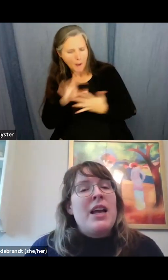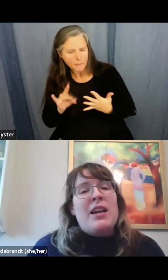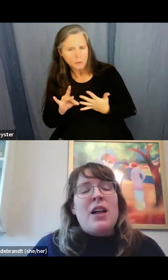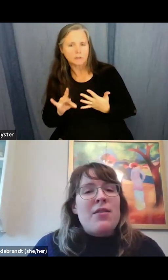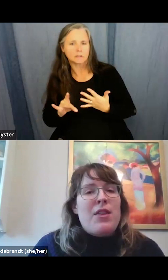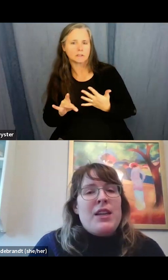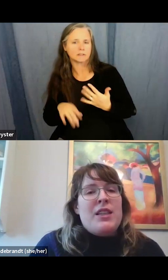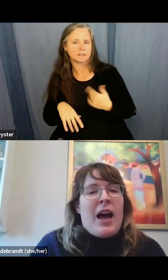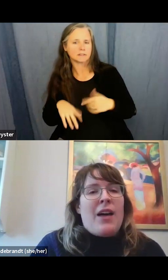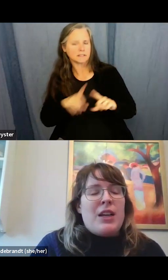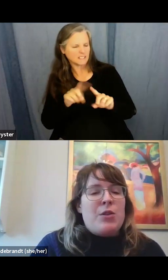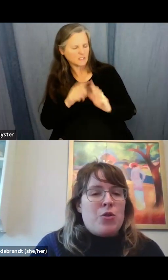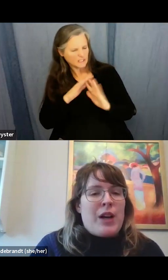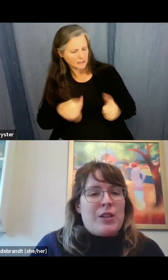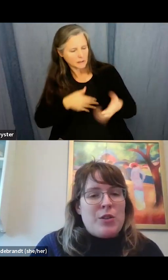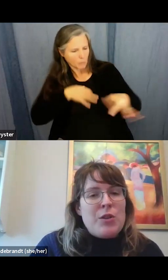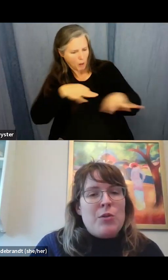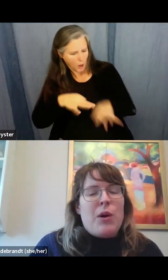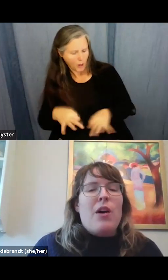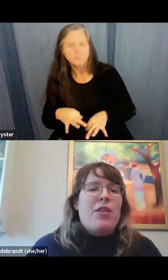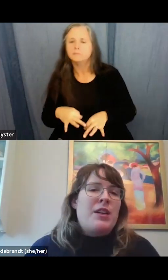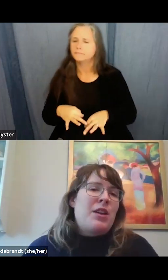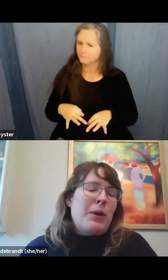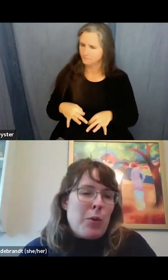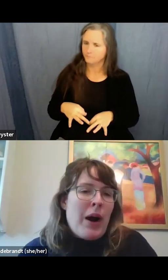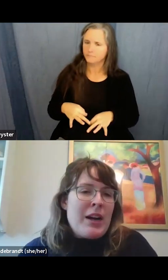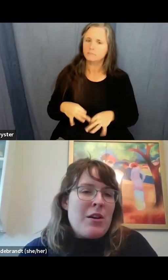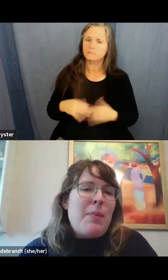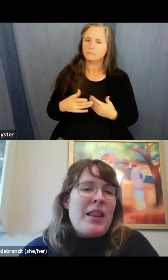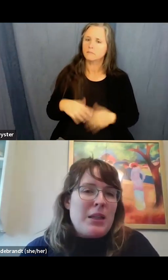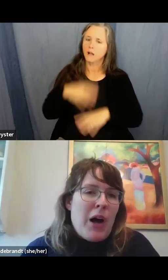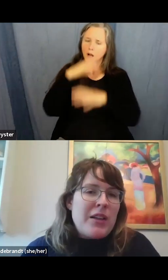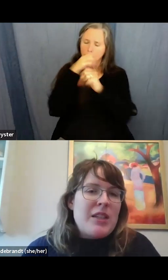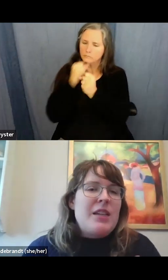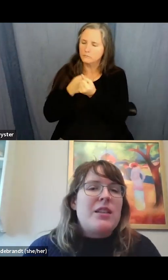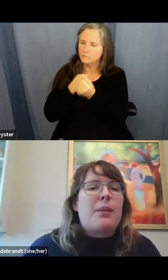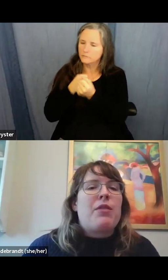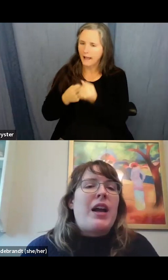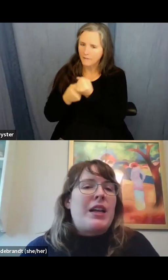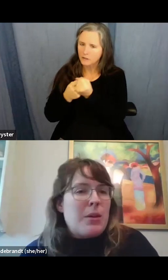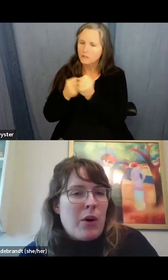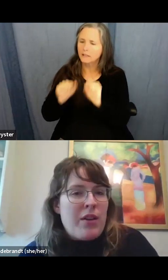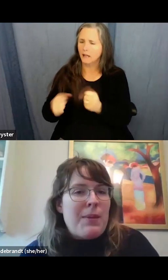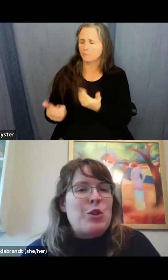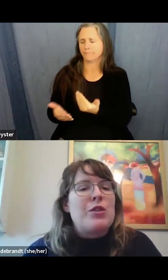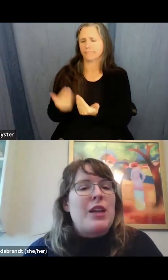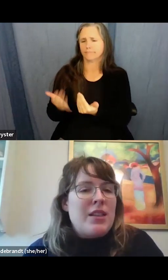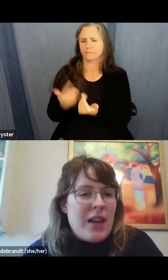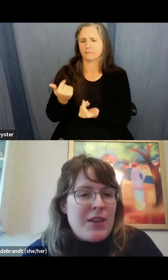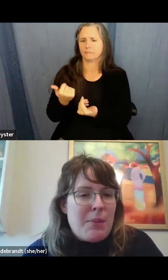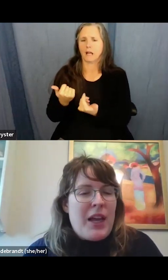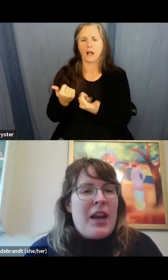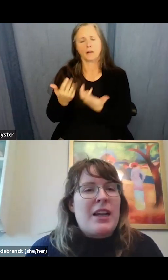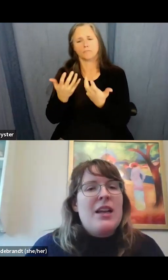systems. And a lot of the things that advocates are trained to do are things that are required by these policies, like providing supportive measures